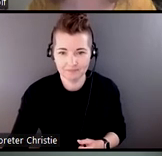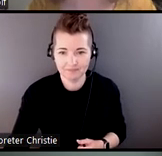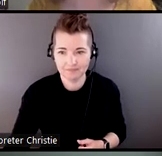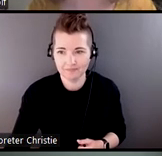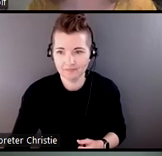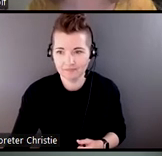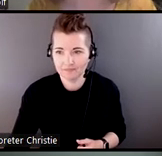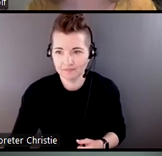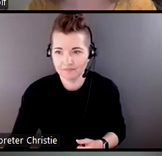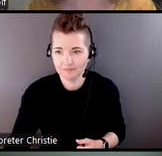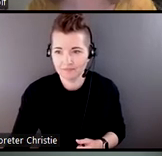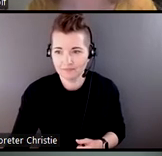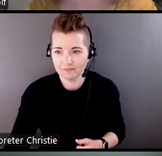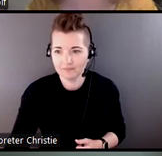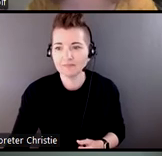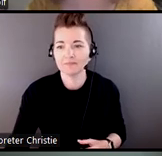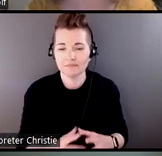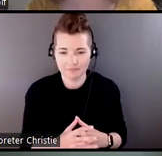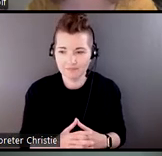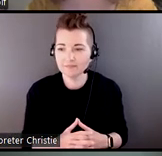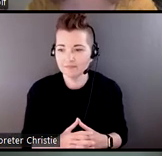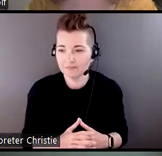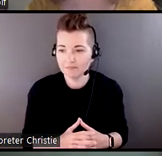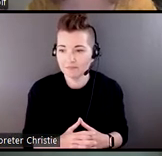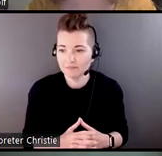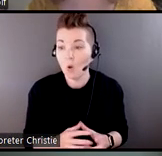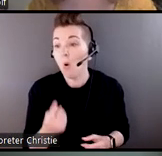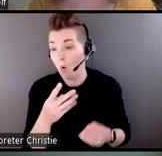You're proving my theory here, which is great. Oh, somebody looks for an ad. Good.